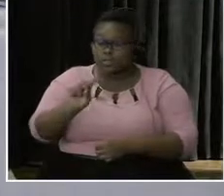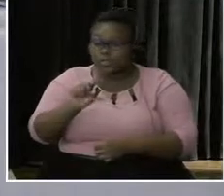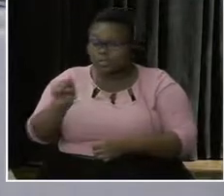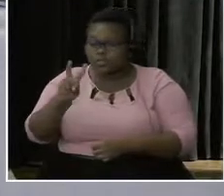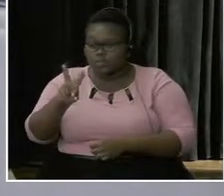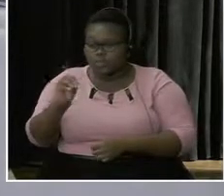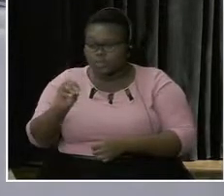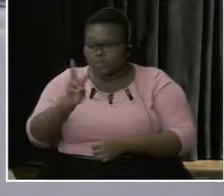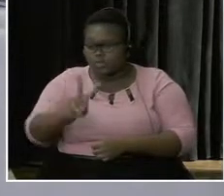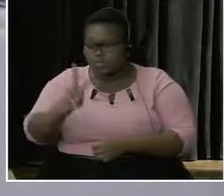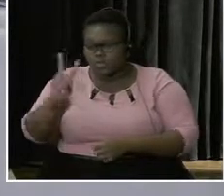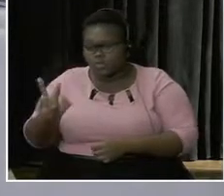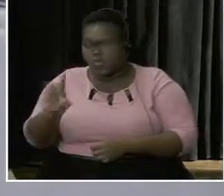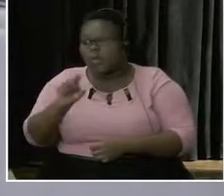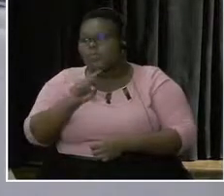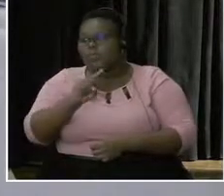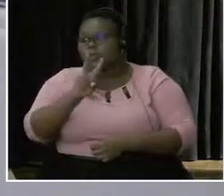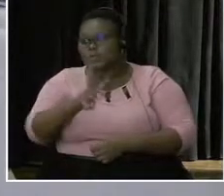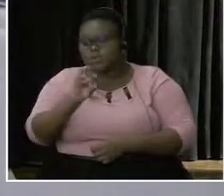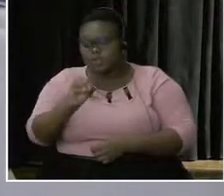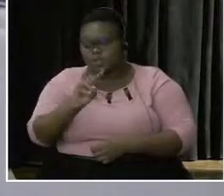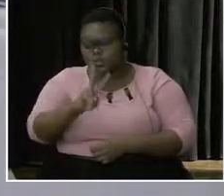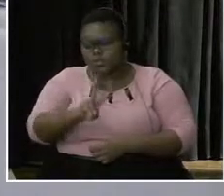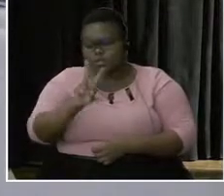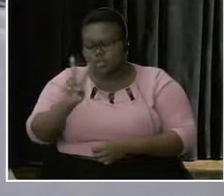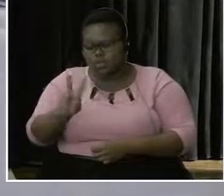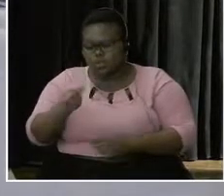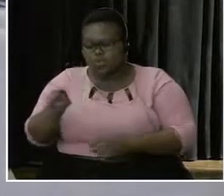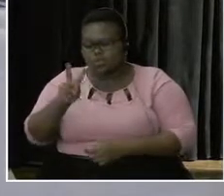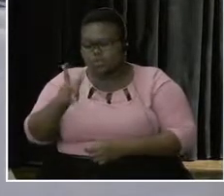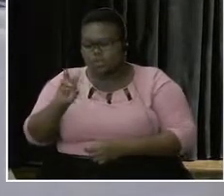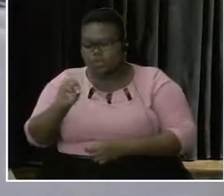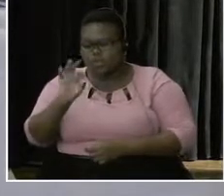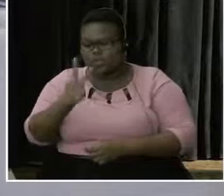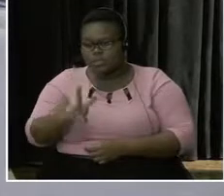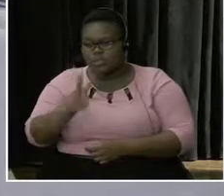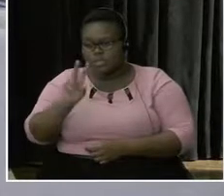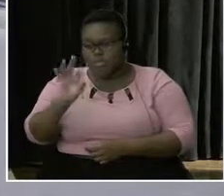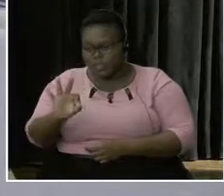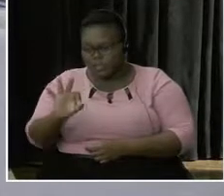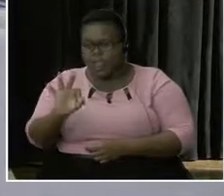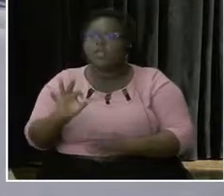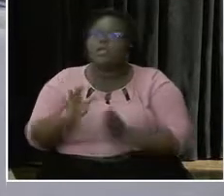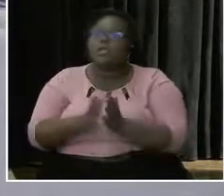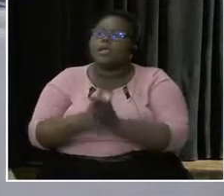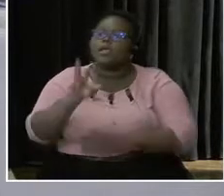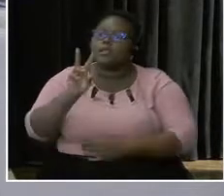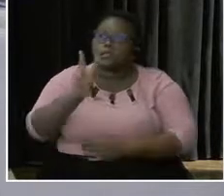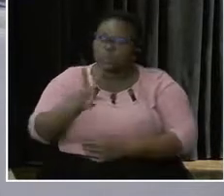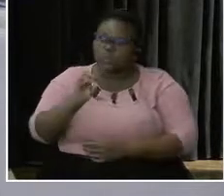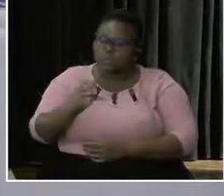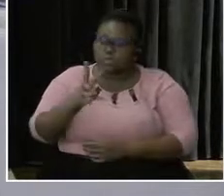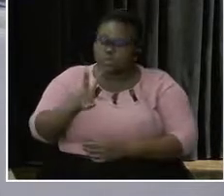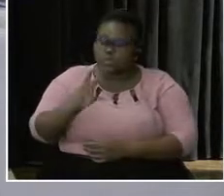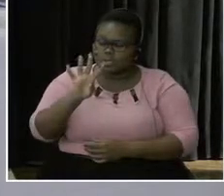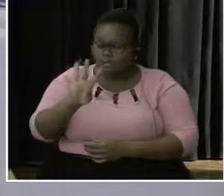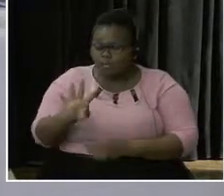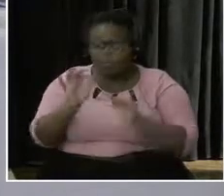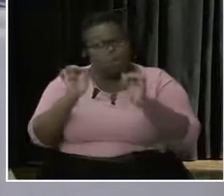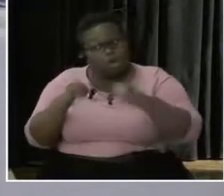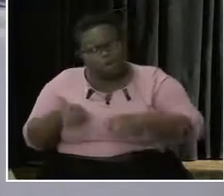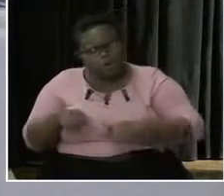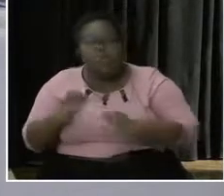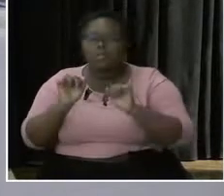2022-2023, and financial year 2023-2024. Committee recommends. Is the recommendation agreed?